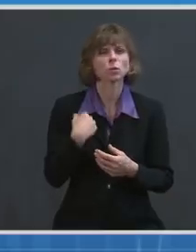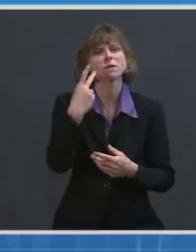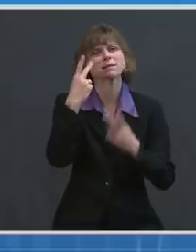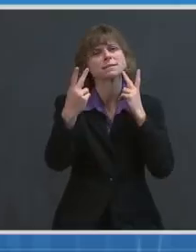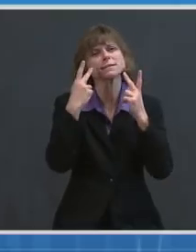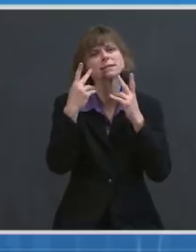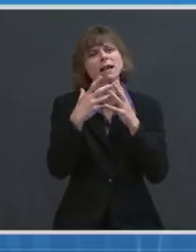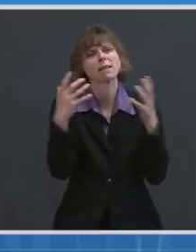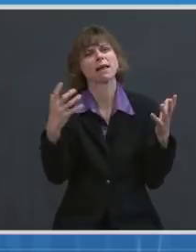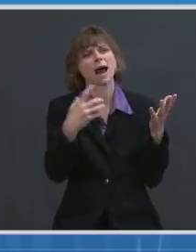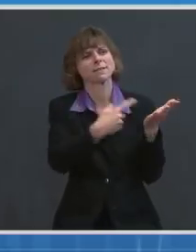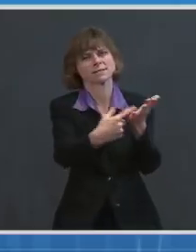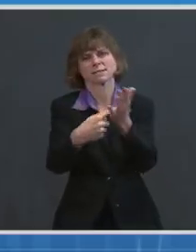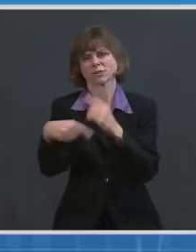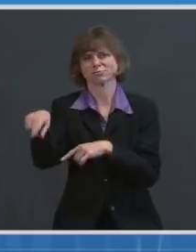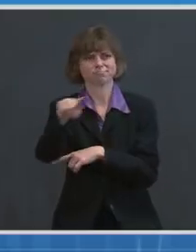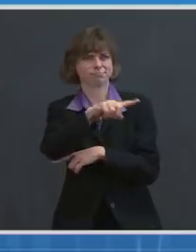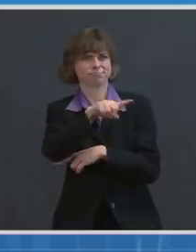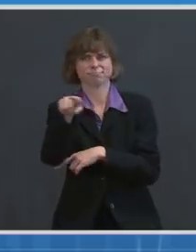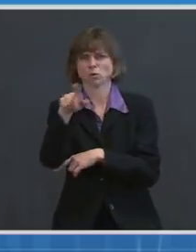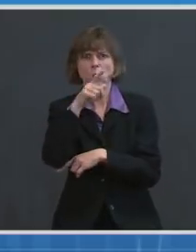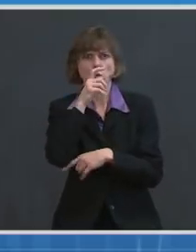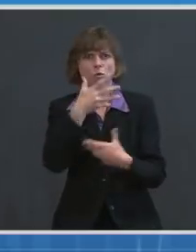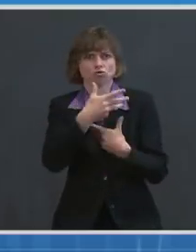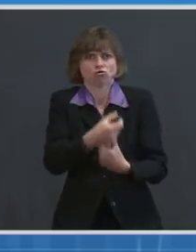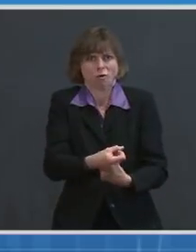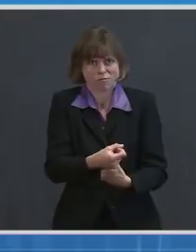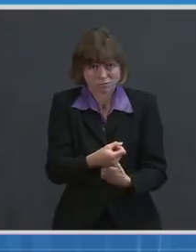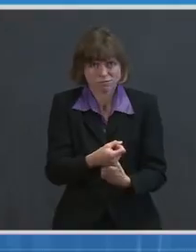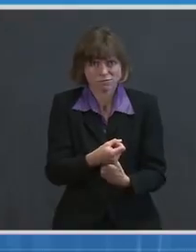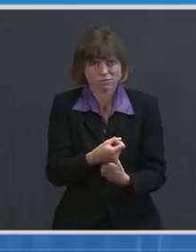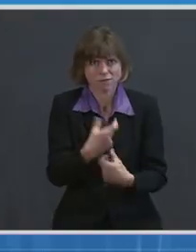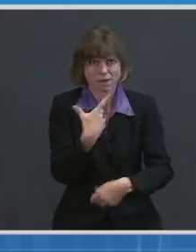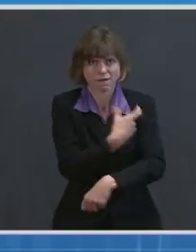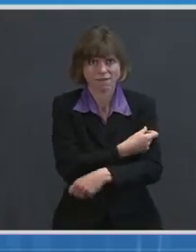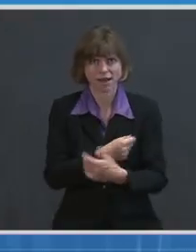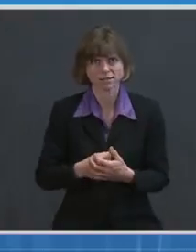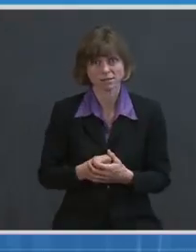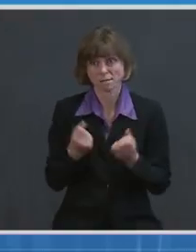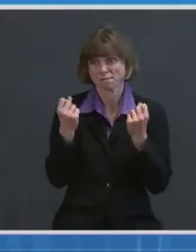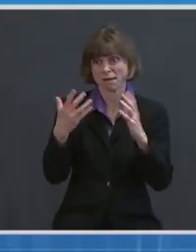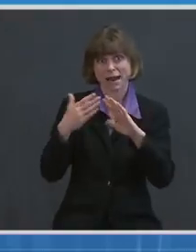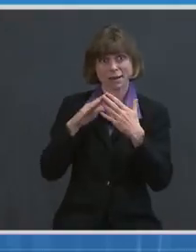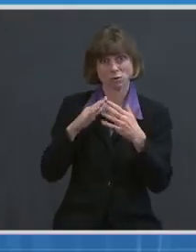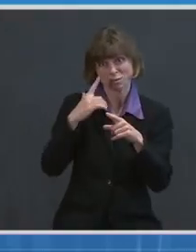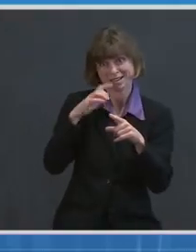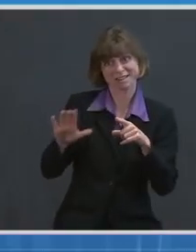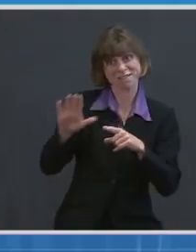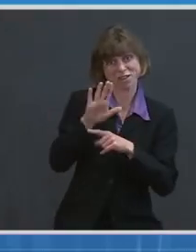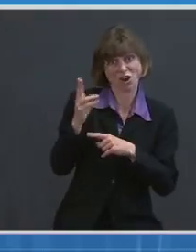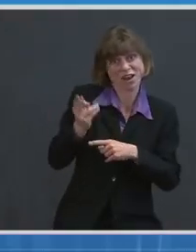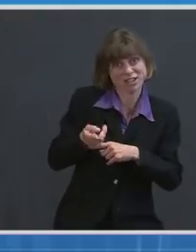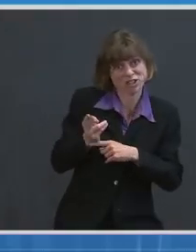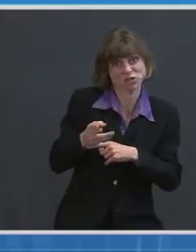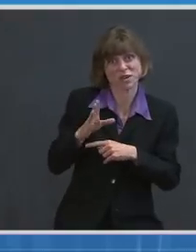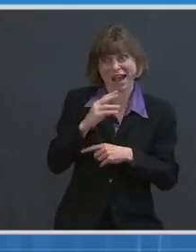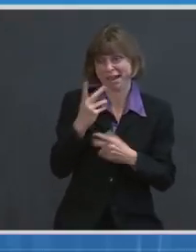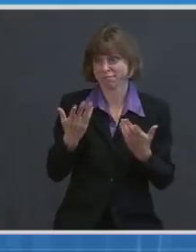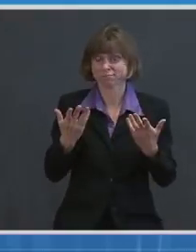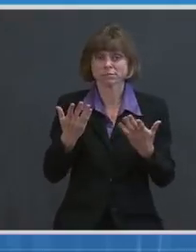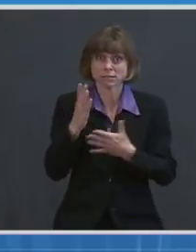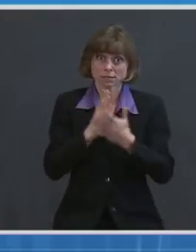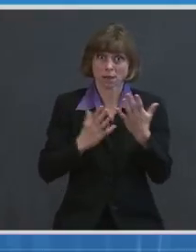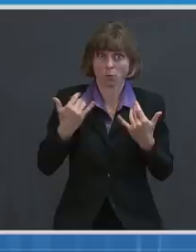about vaccine confidence, about how some communities, due to a range of historical as well as contemporary factors,